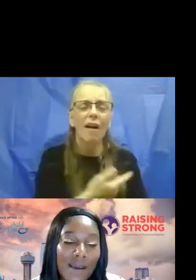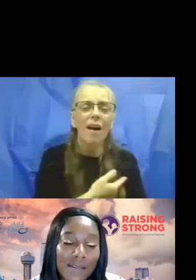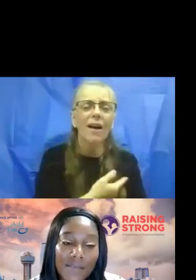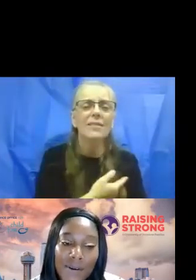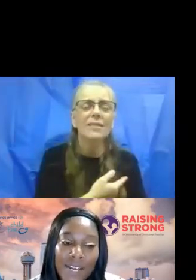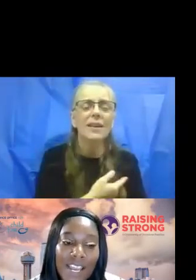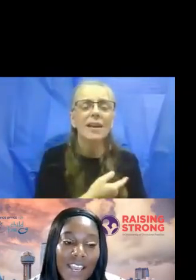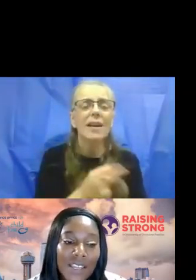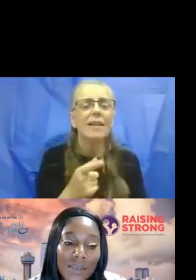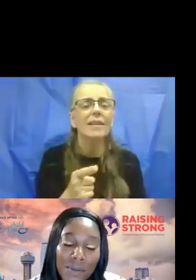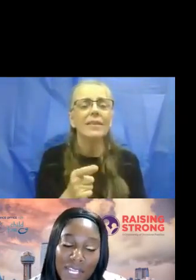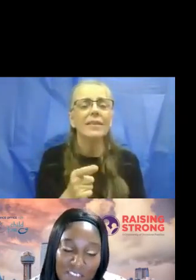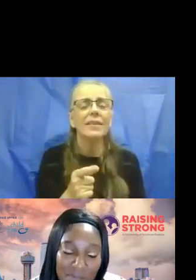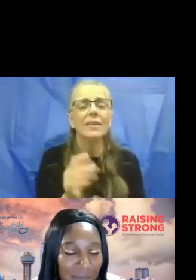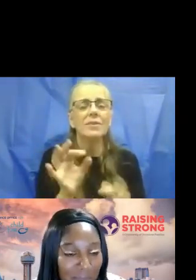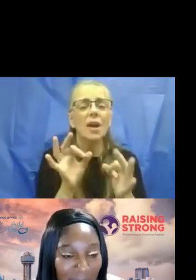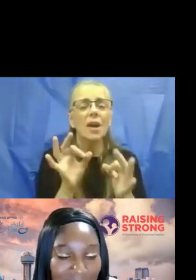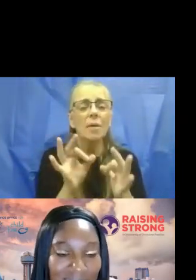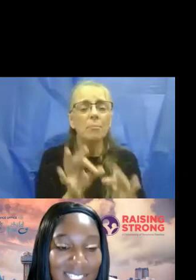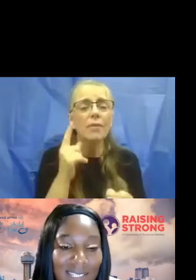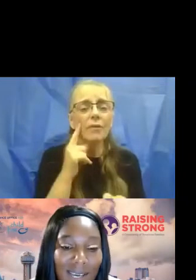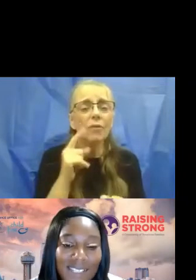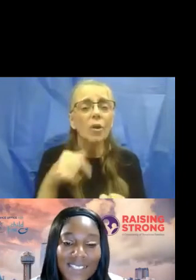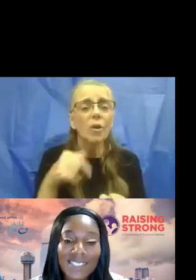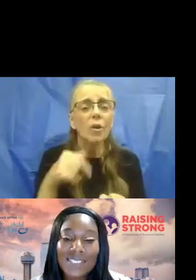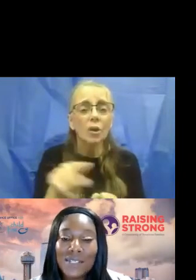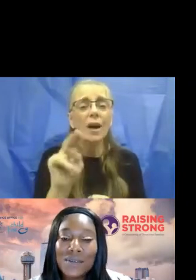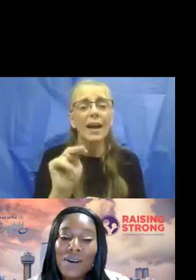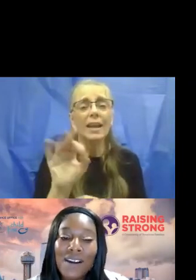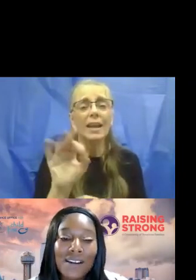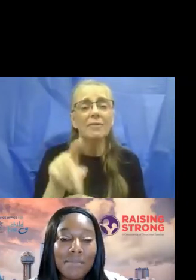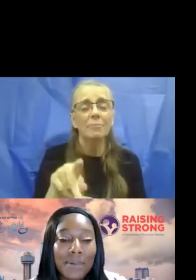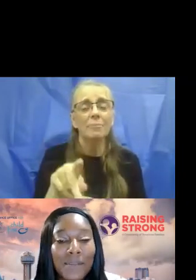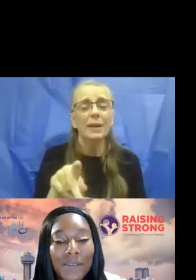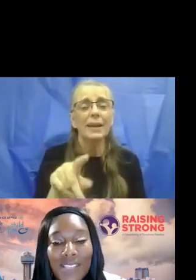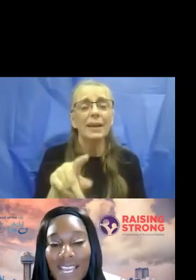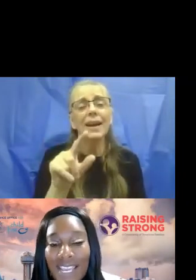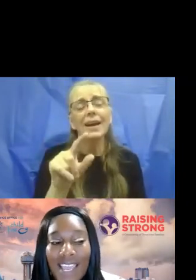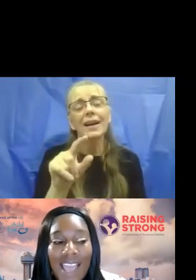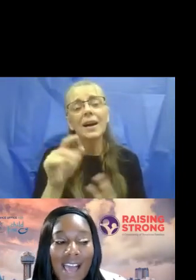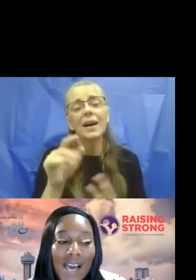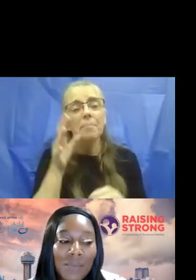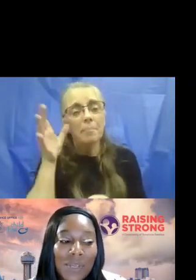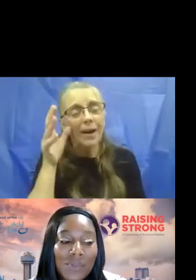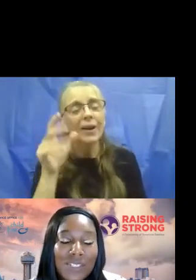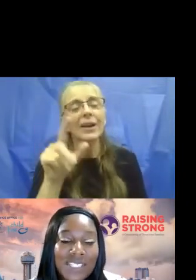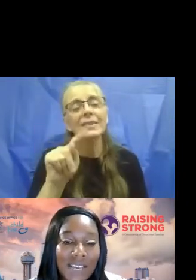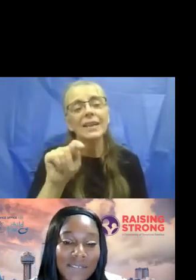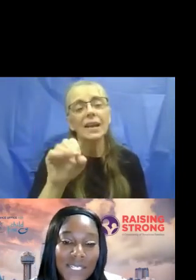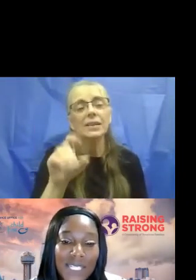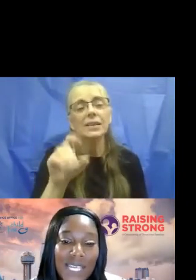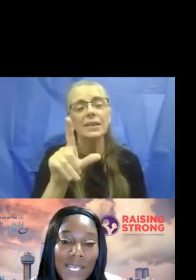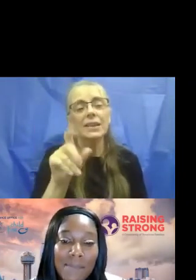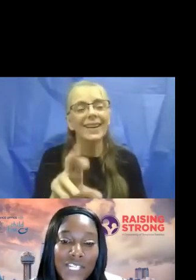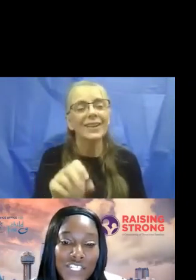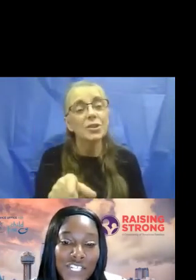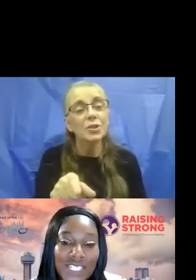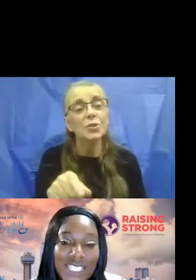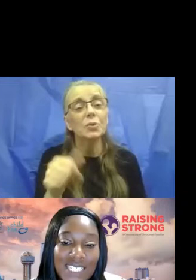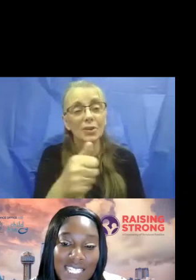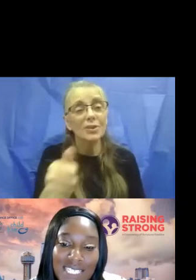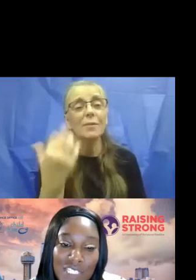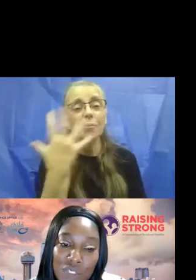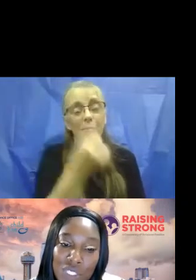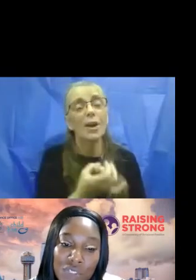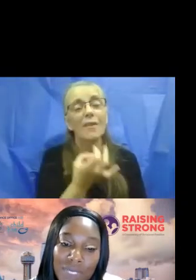perfect song for you NFP parents and toddlers. You are a beautiful light. We will definitely be sure